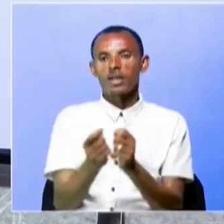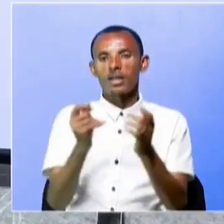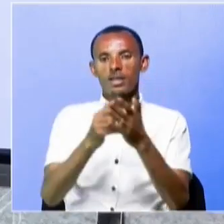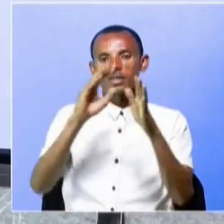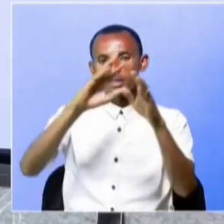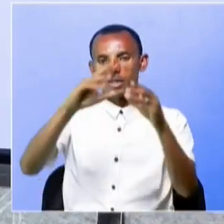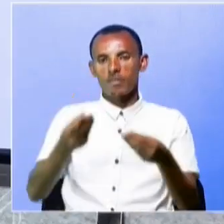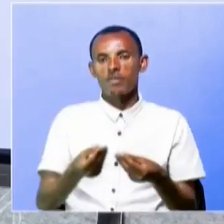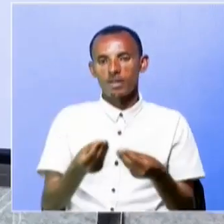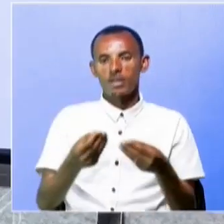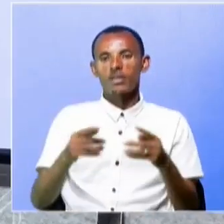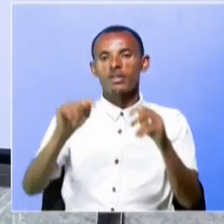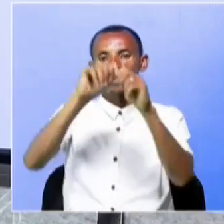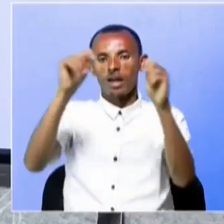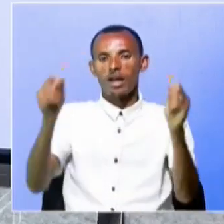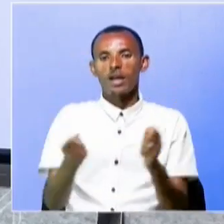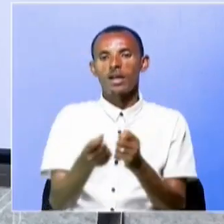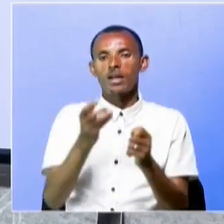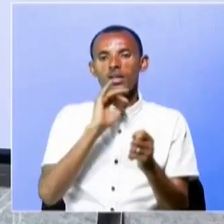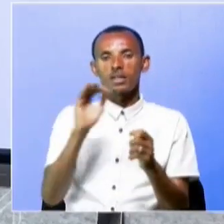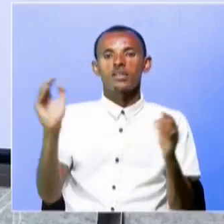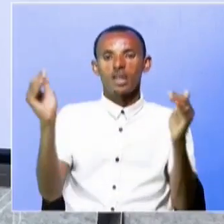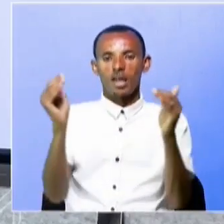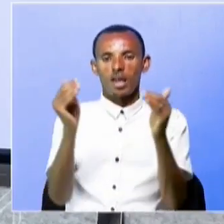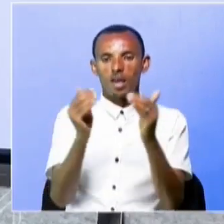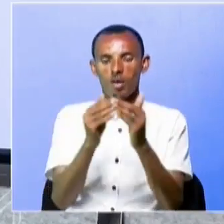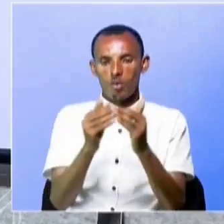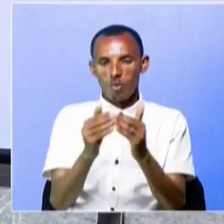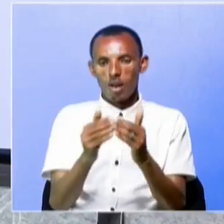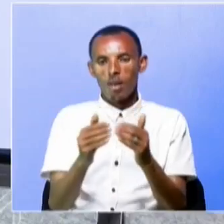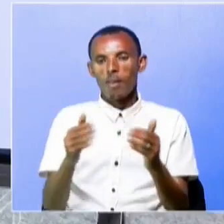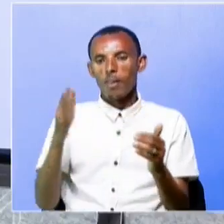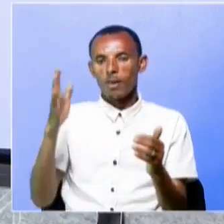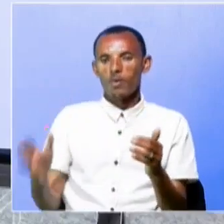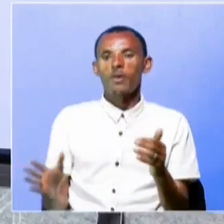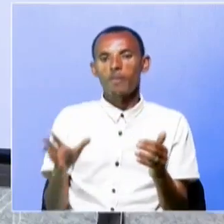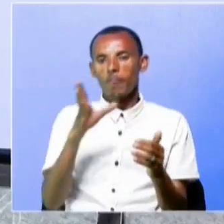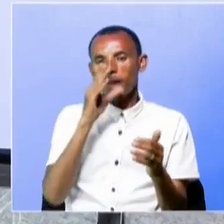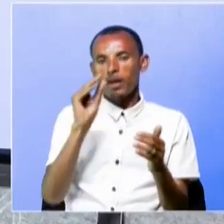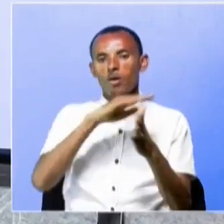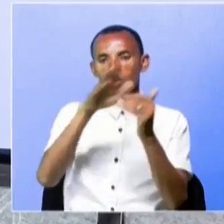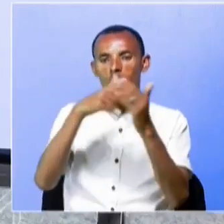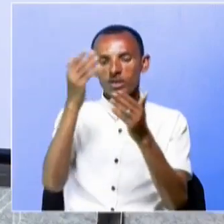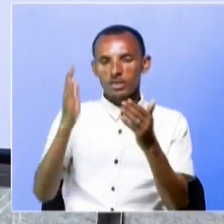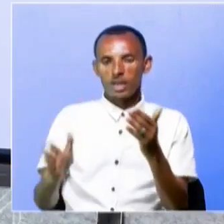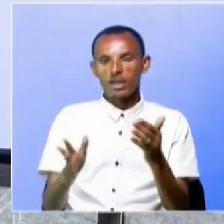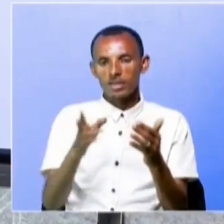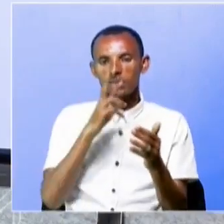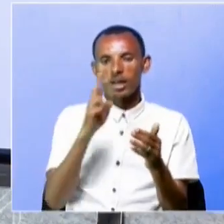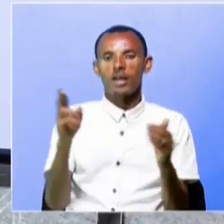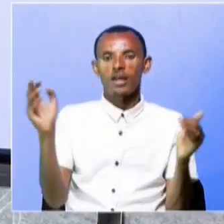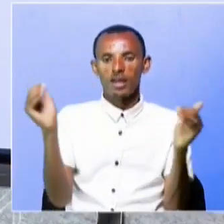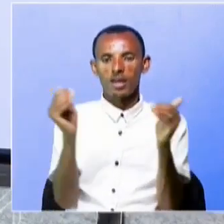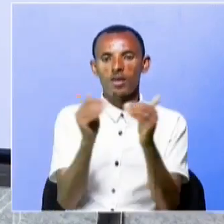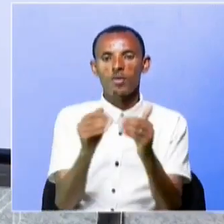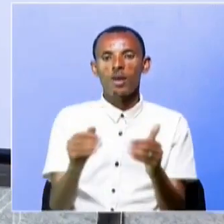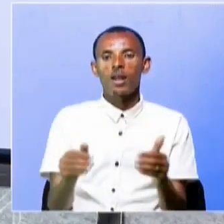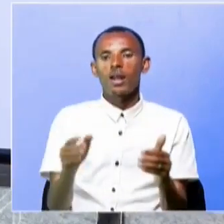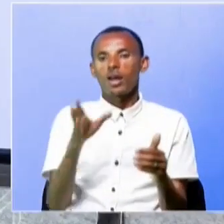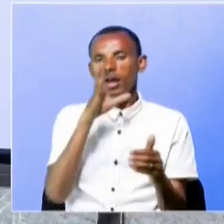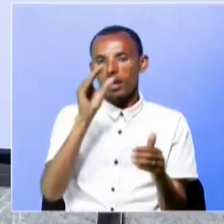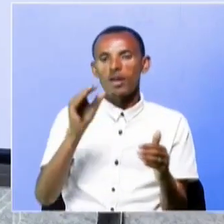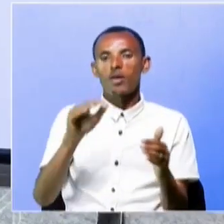that the triangle is an equilateral triangle, meaning that all the sides of the triangle are